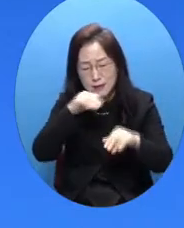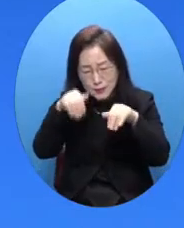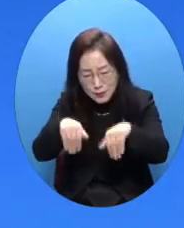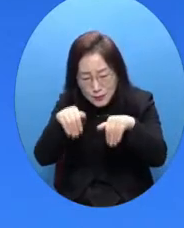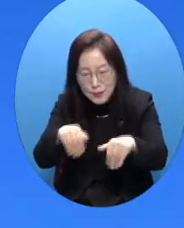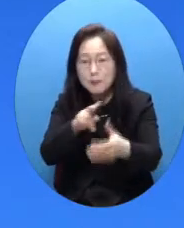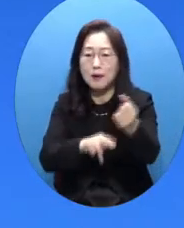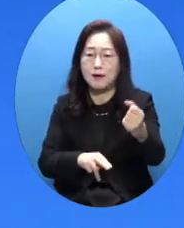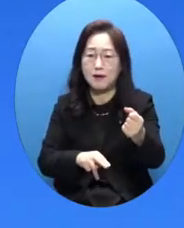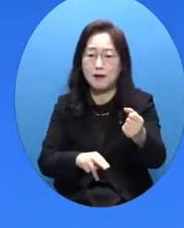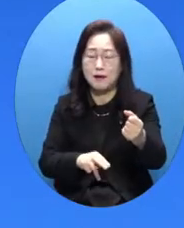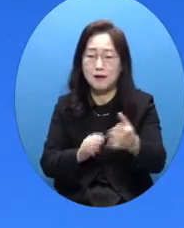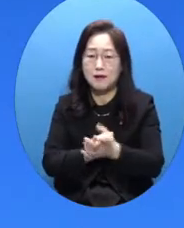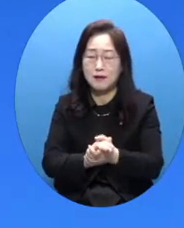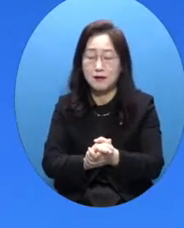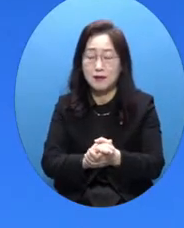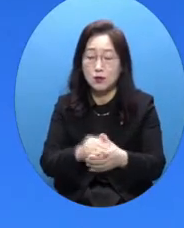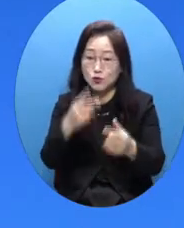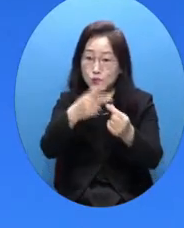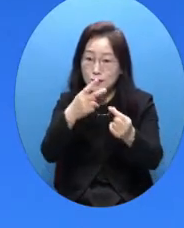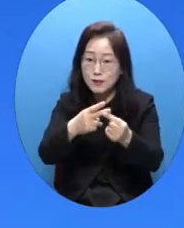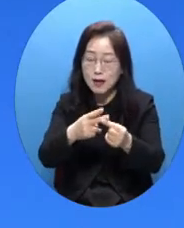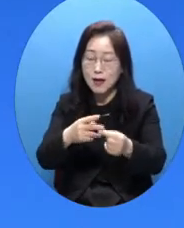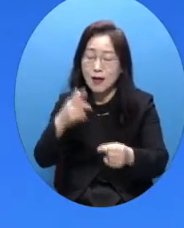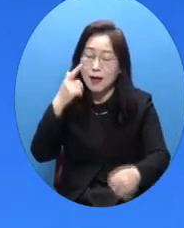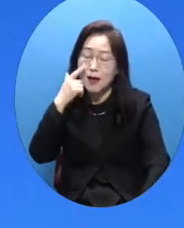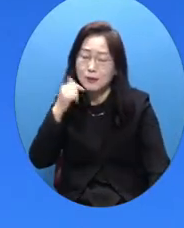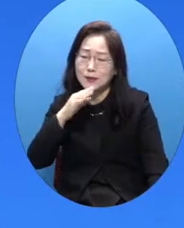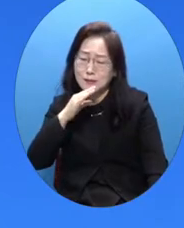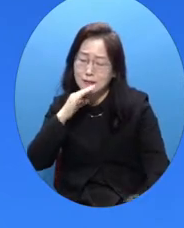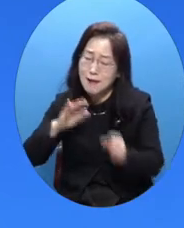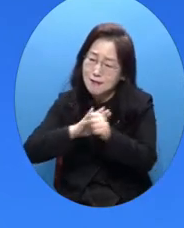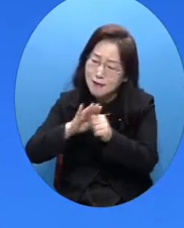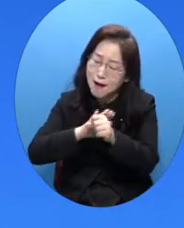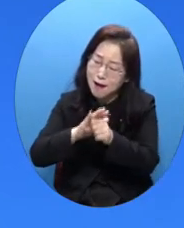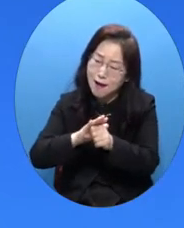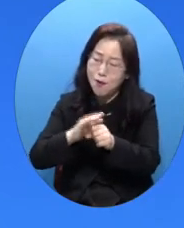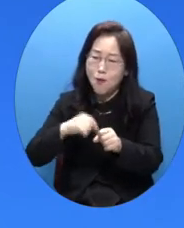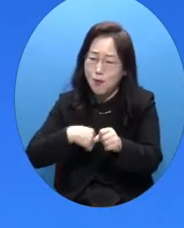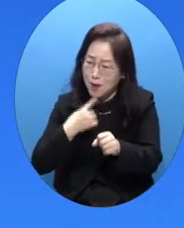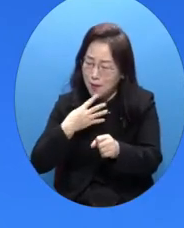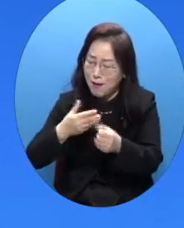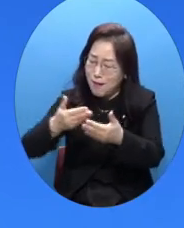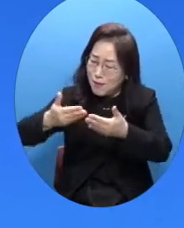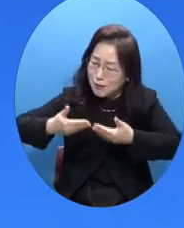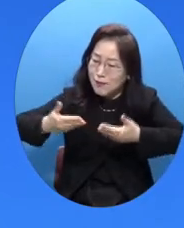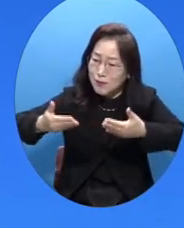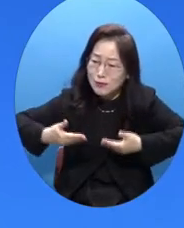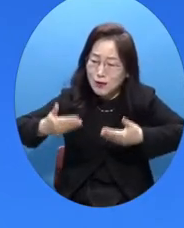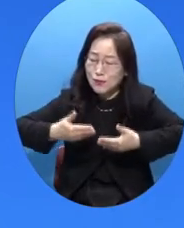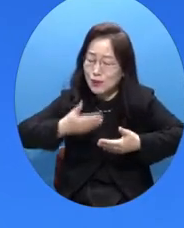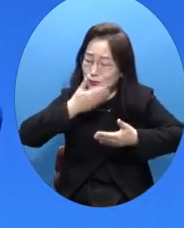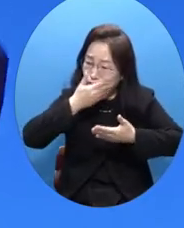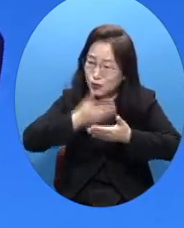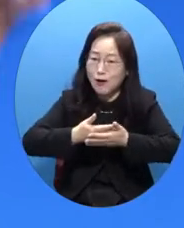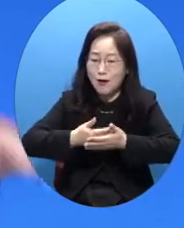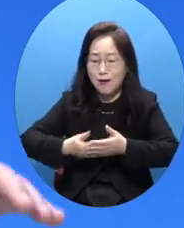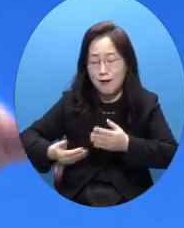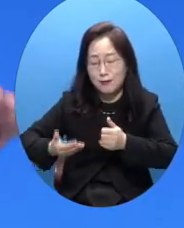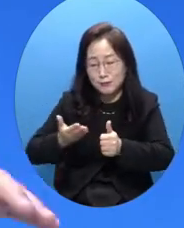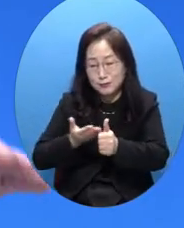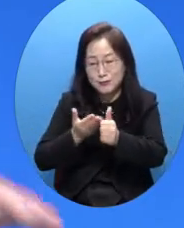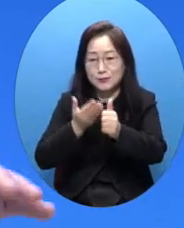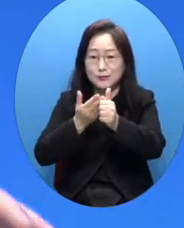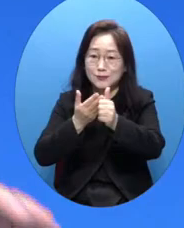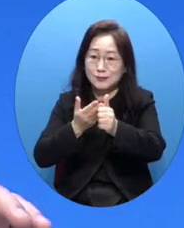assault as a slave the second the ordeal was that he had to live the process of life with the love of his